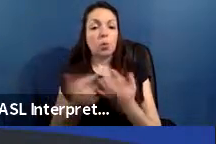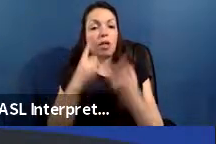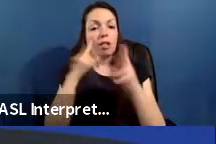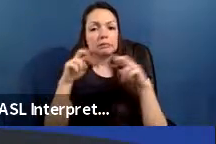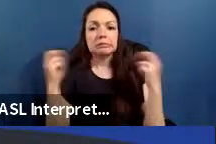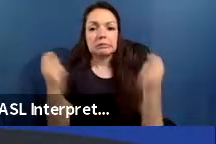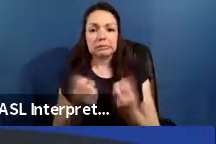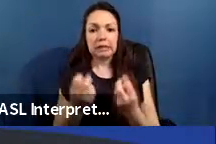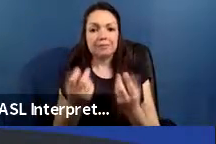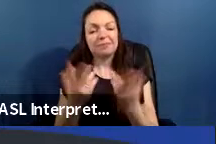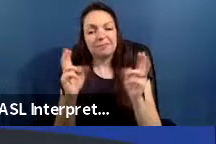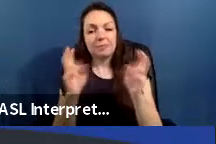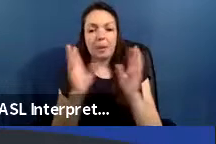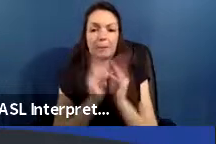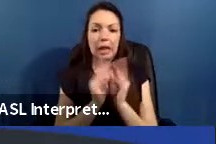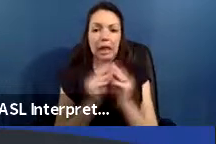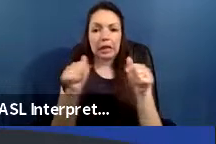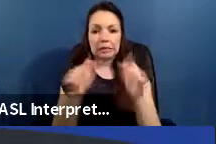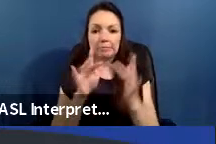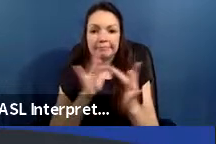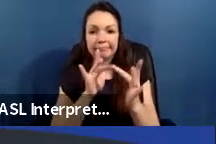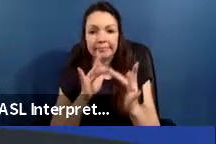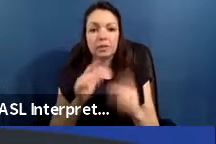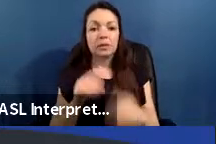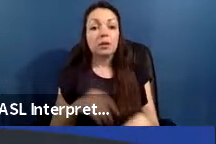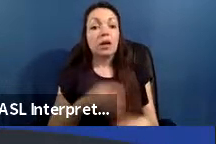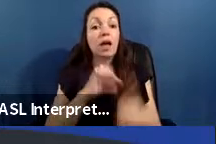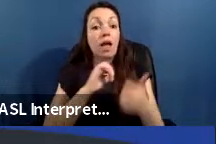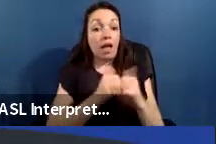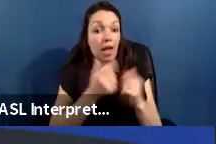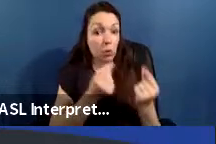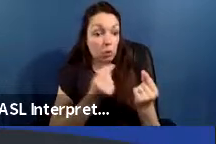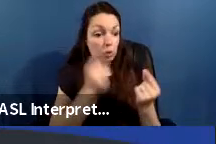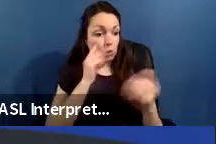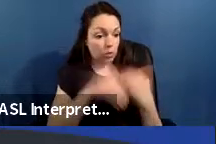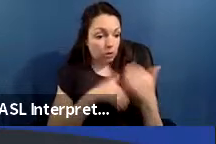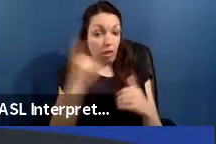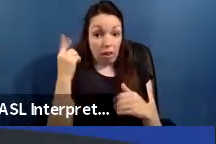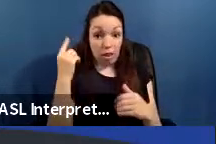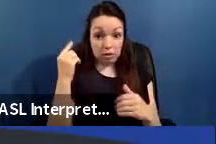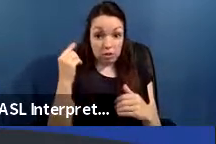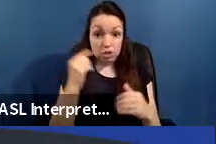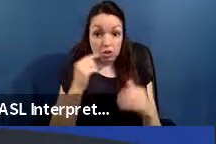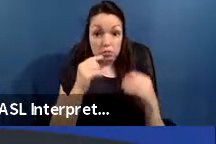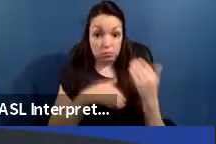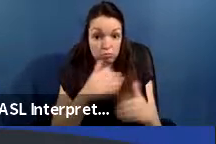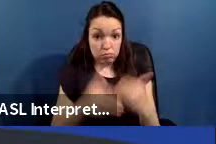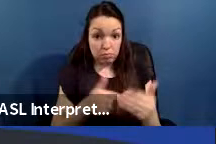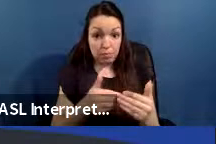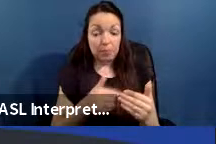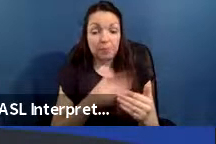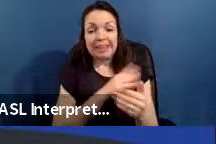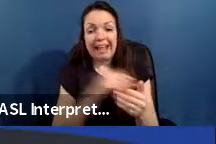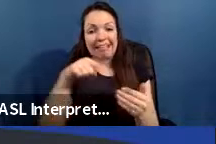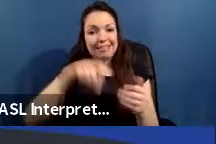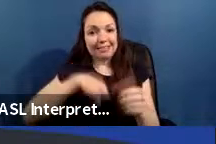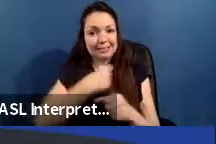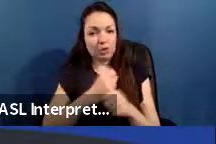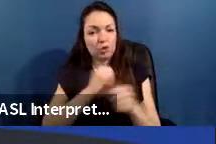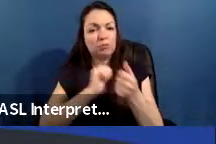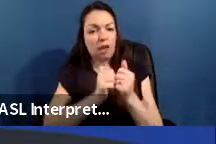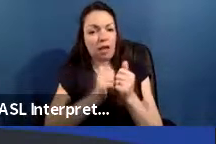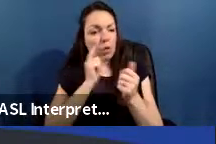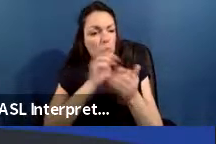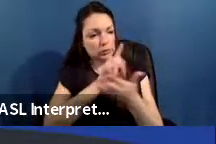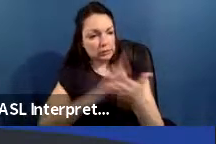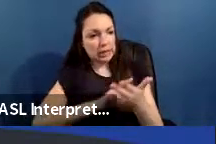learn about the capital planning process last year and how do we want to make sure that it's designed well this year to keep people informed about